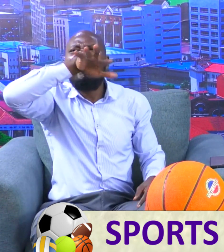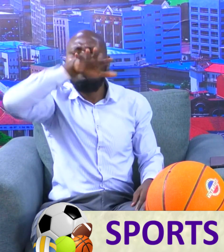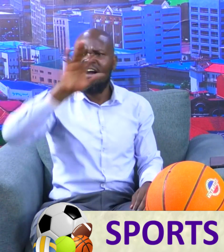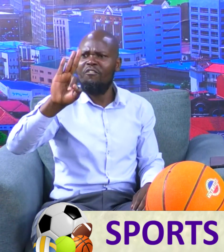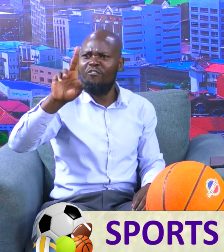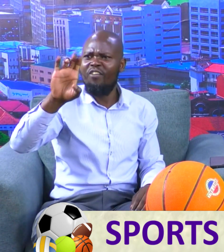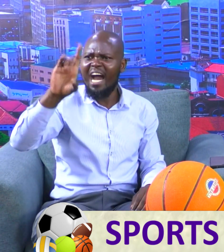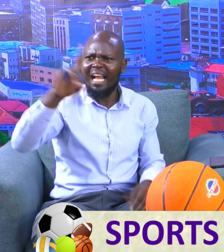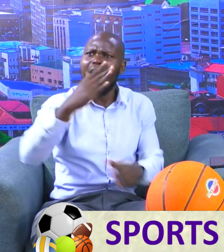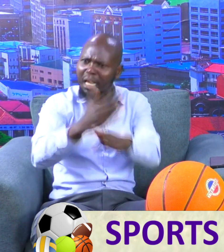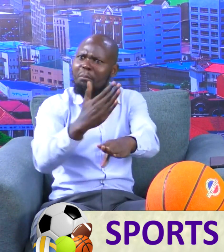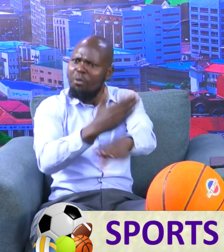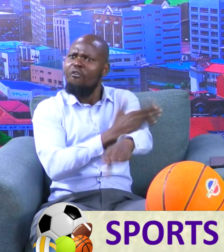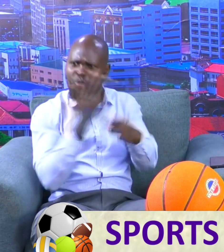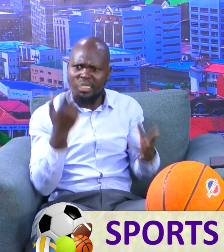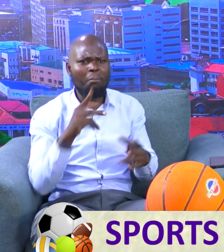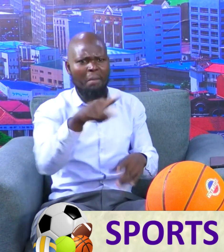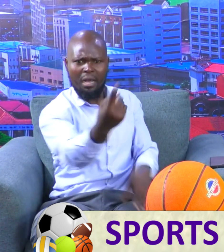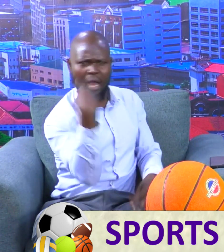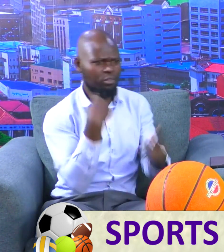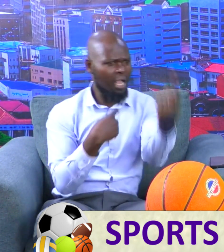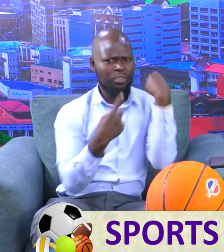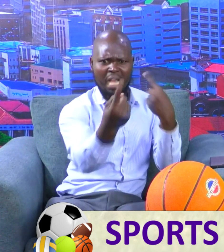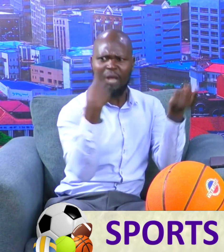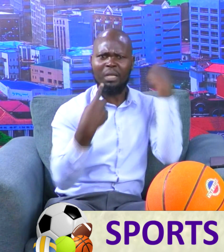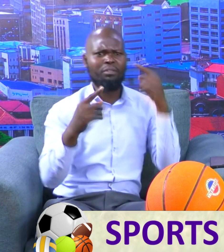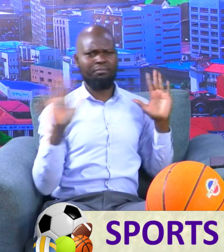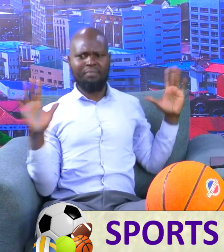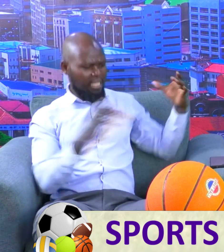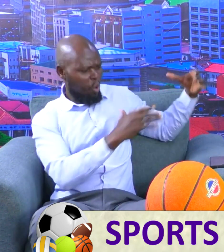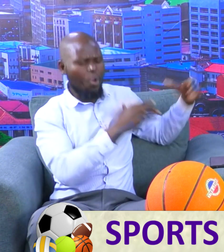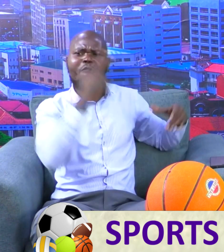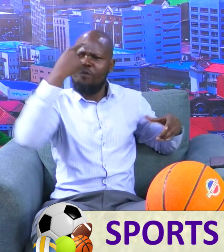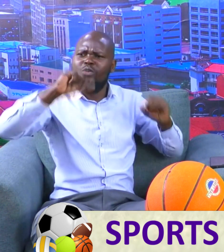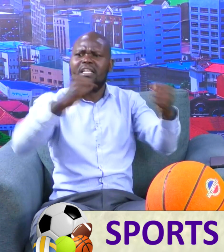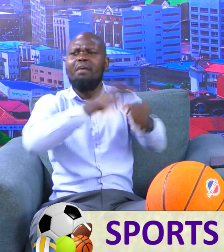that the midfielder will call people to come forward and score.